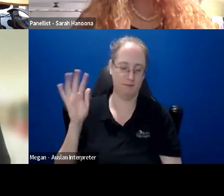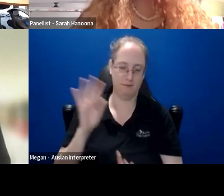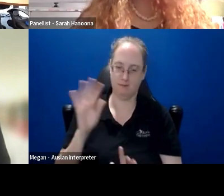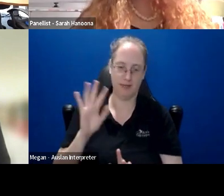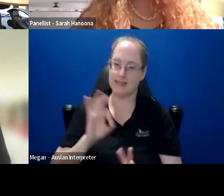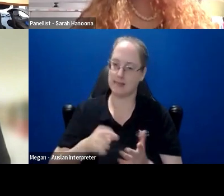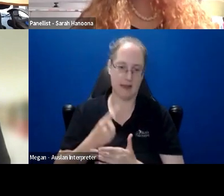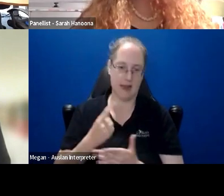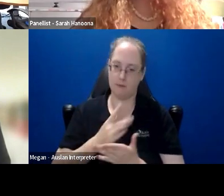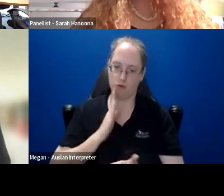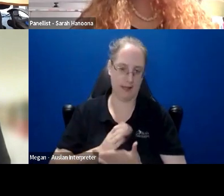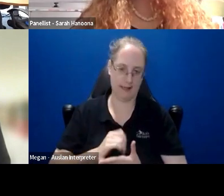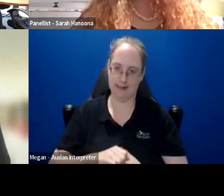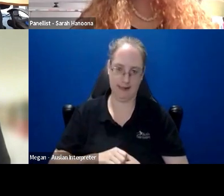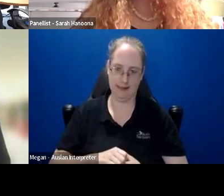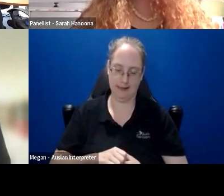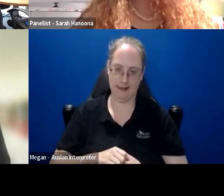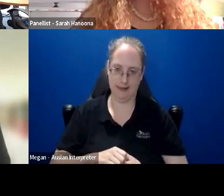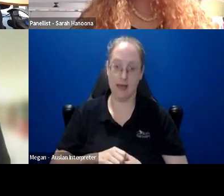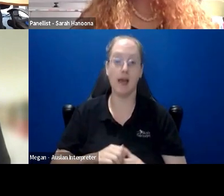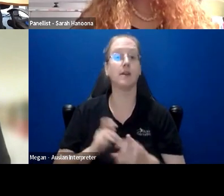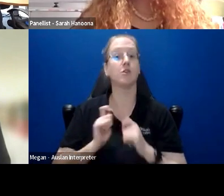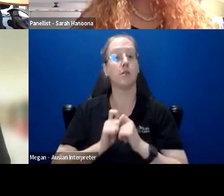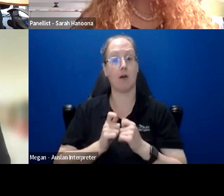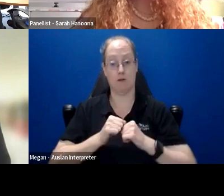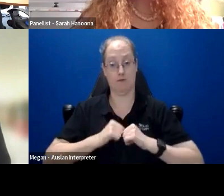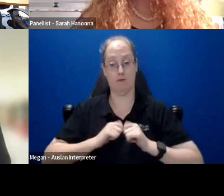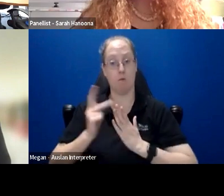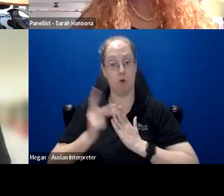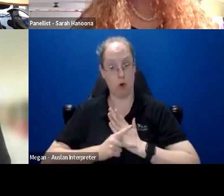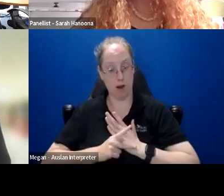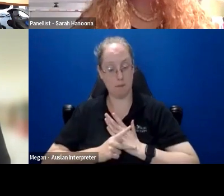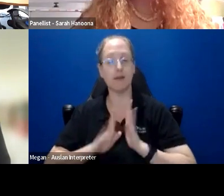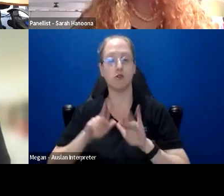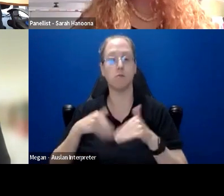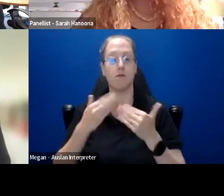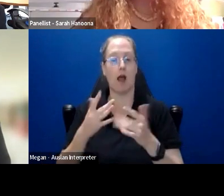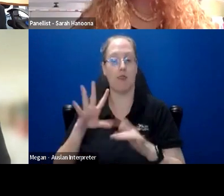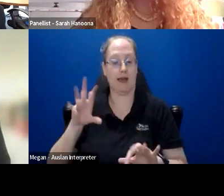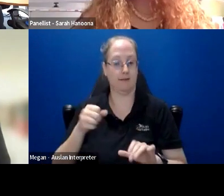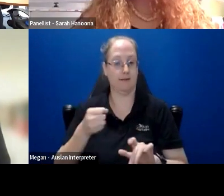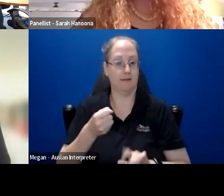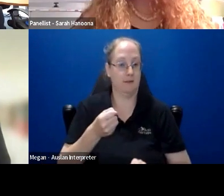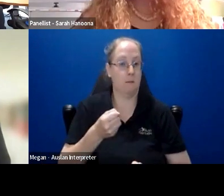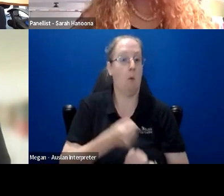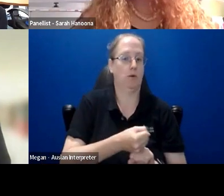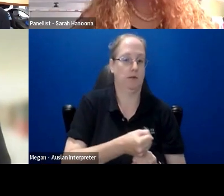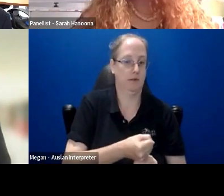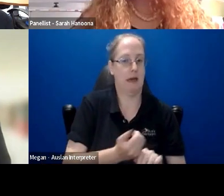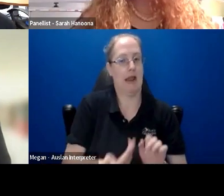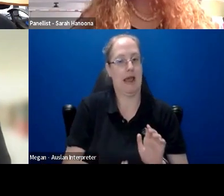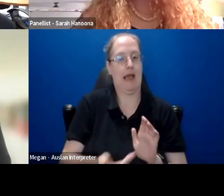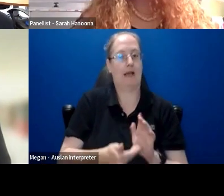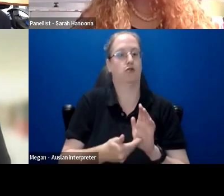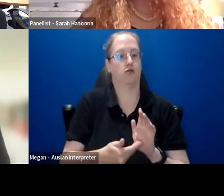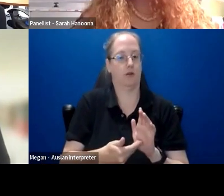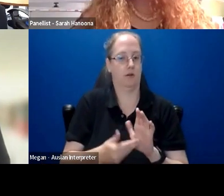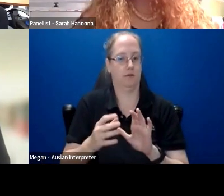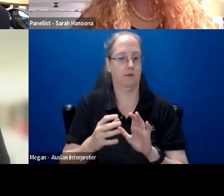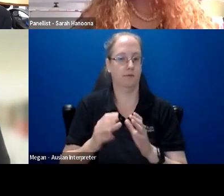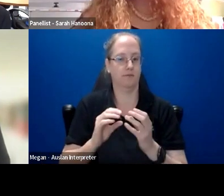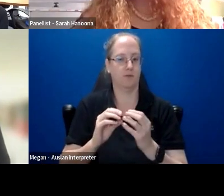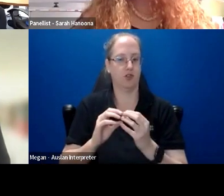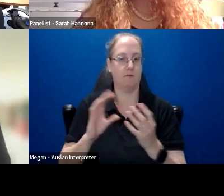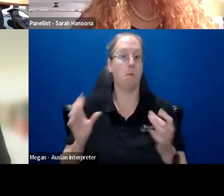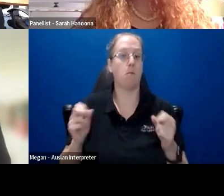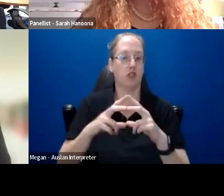this is the ability to provide that augmentation. And, you know, of course, very happy to have a chat to